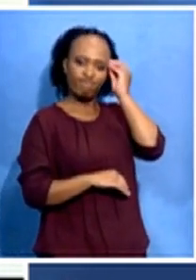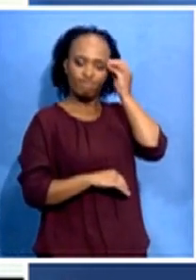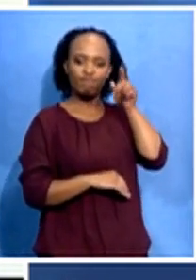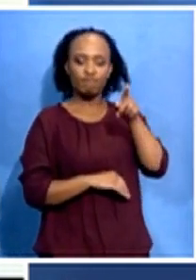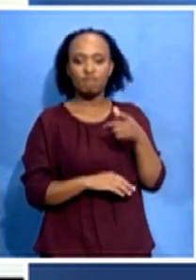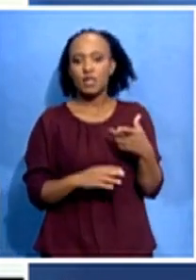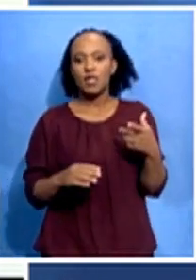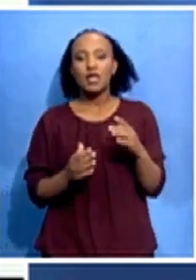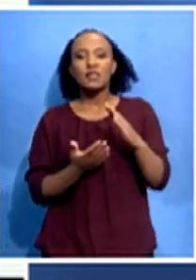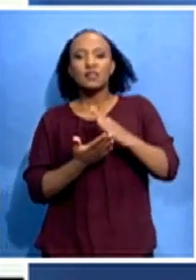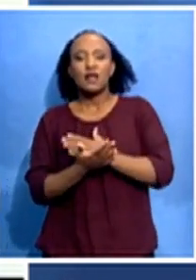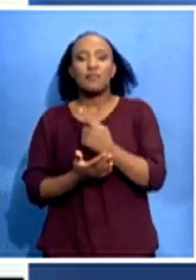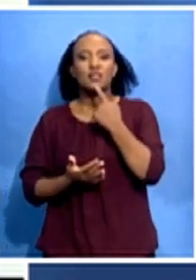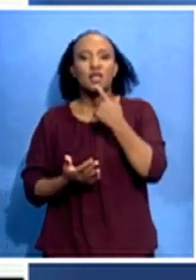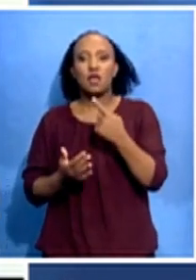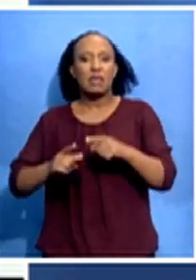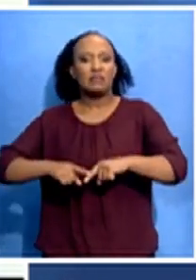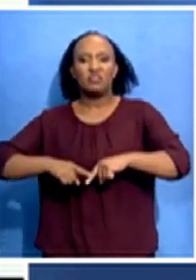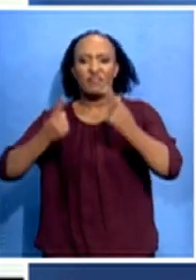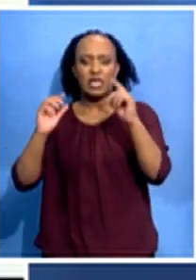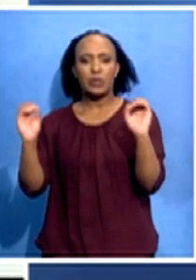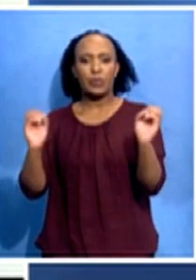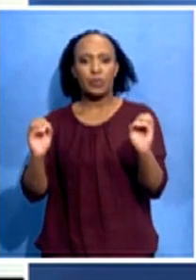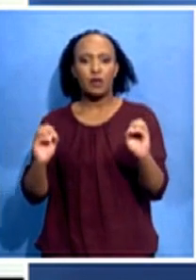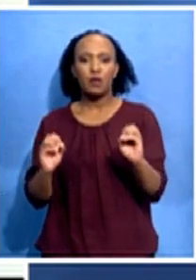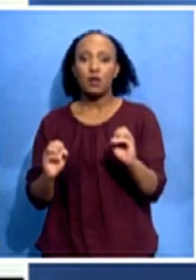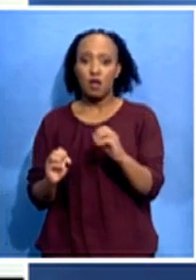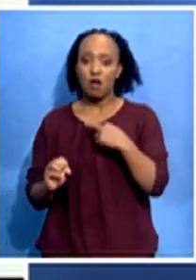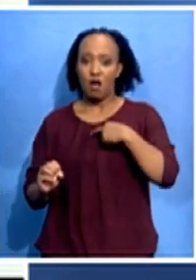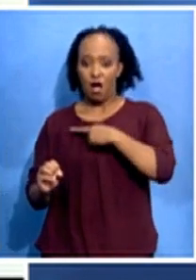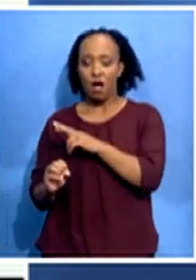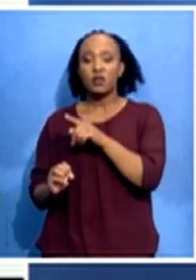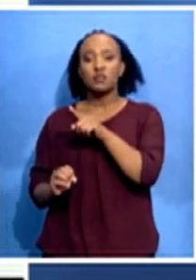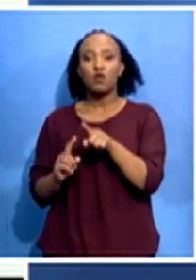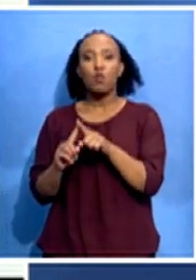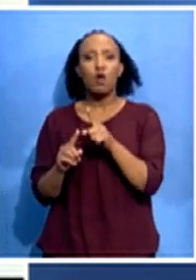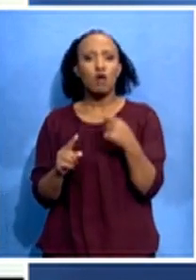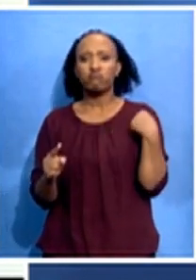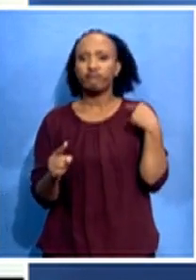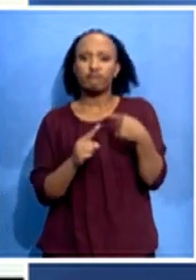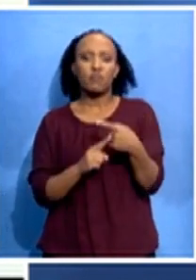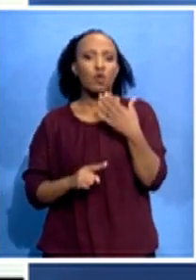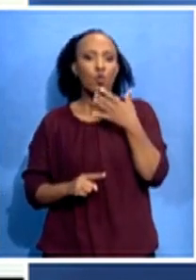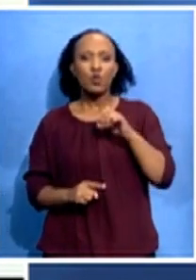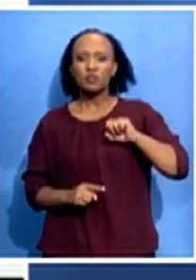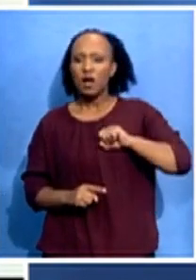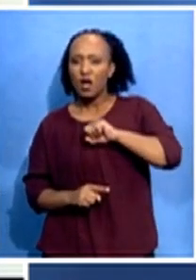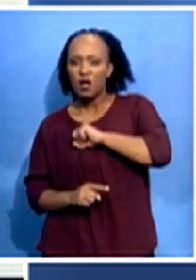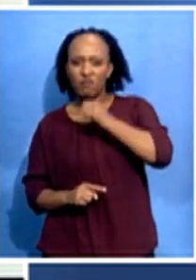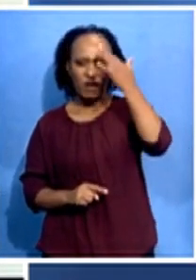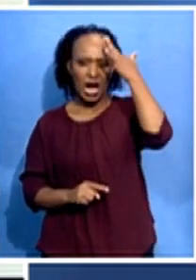harsh. Because as we know, some civil servants have been working extremely hard during the lockdown environment. Just look at